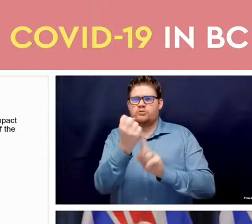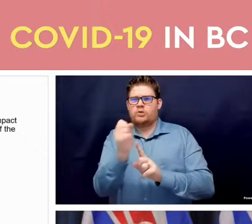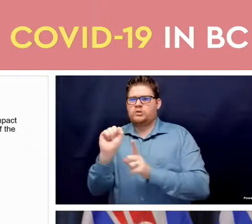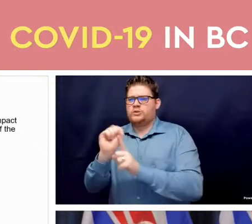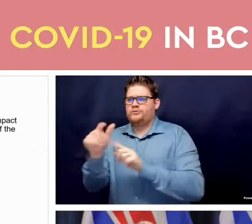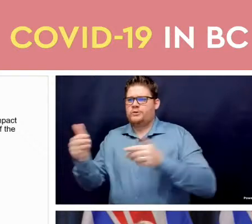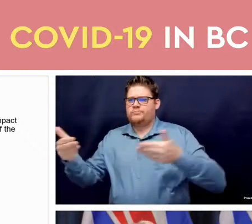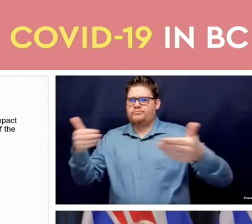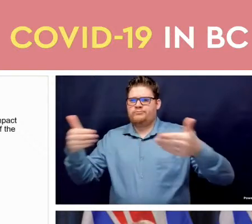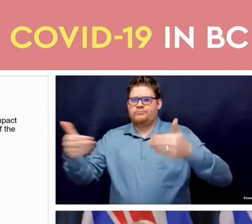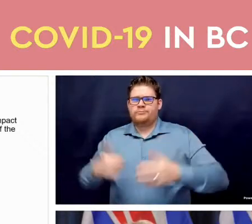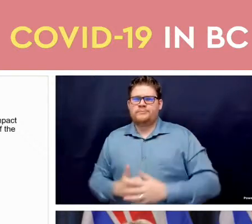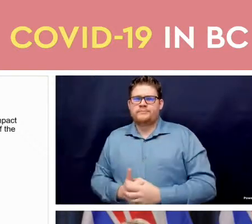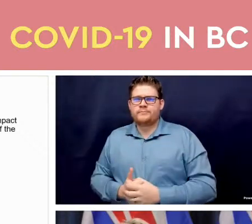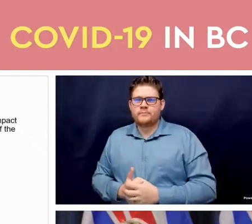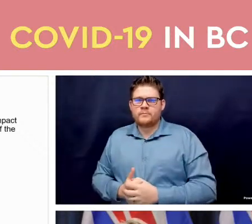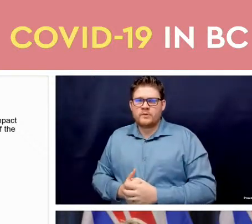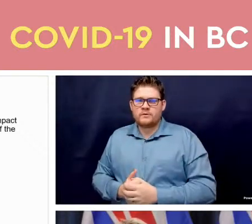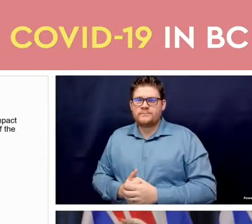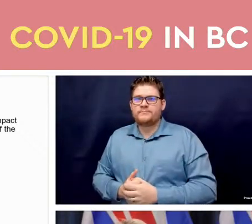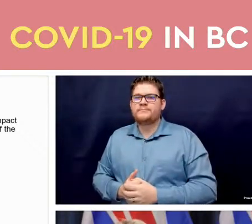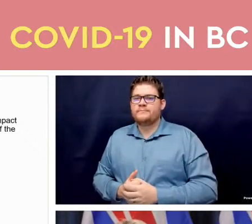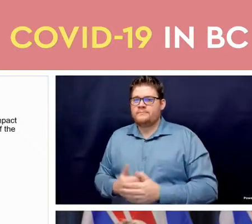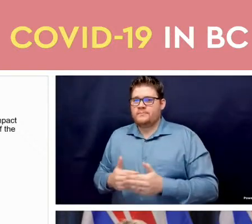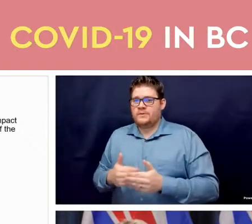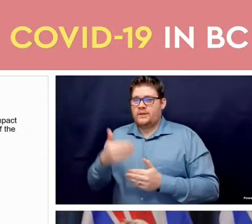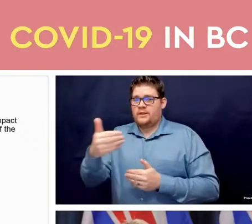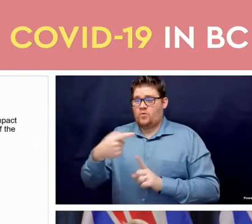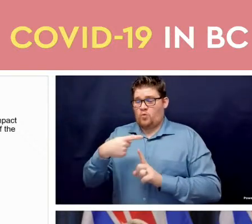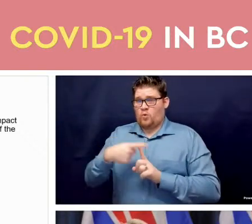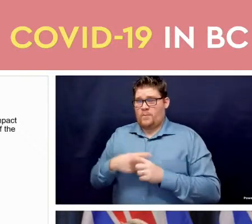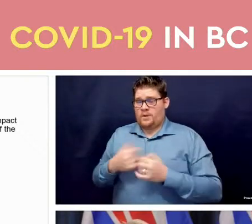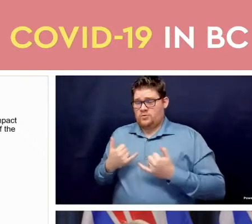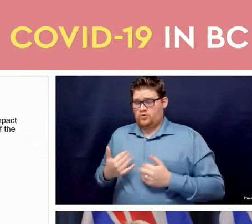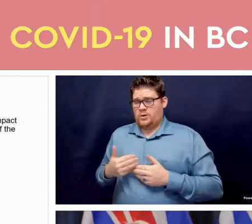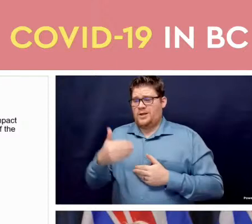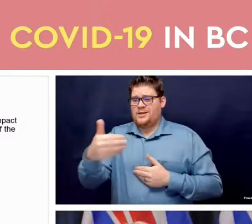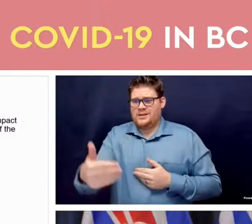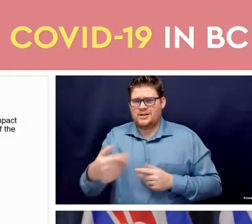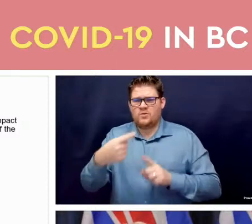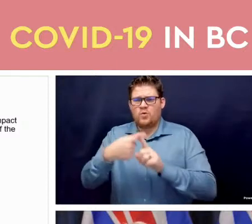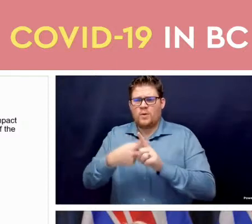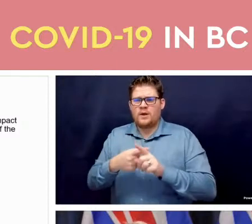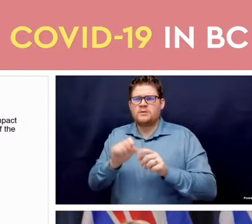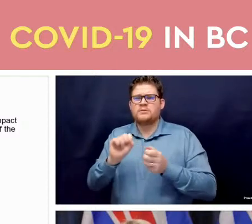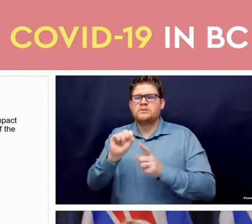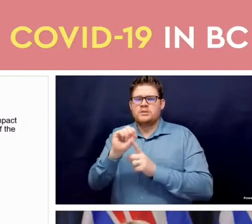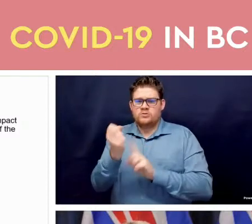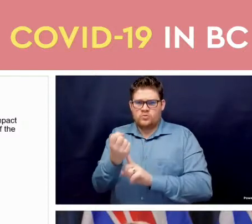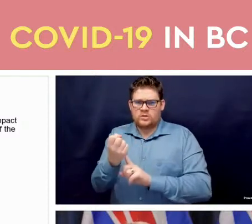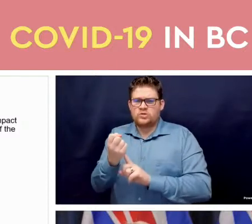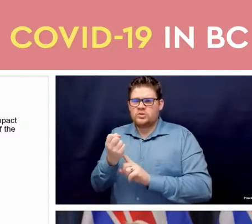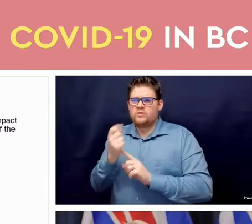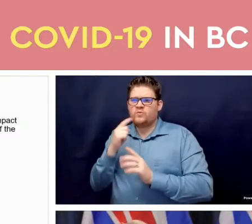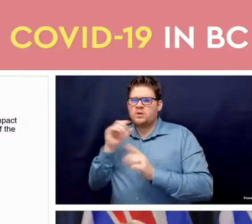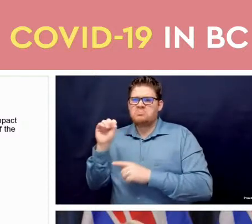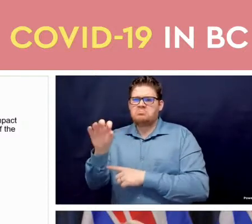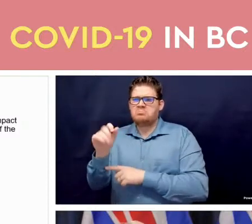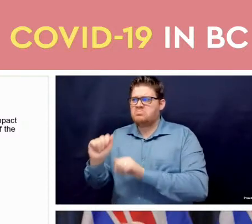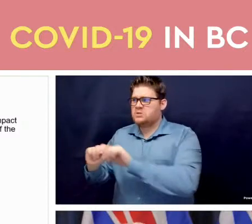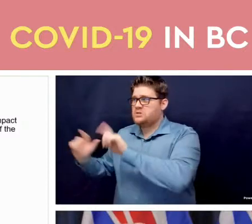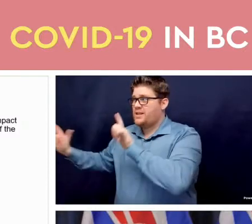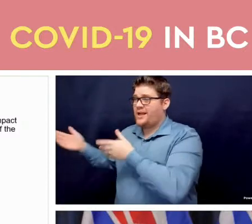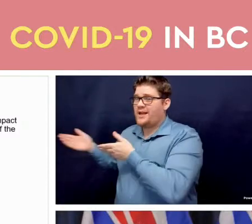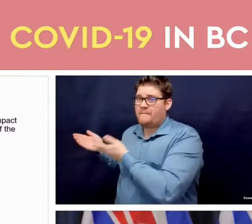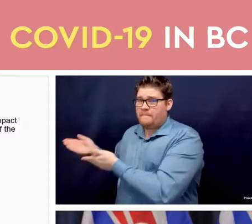scenario. Same rates of transmission that we were seeing in December prior to putting in the public health measures that we did, which